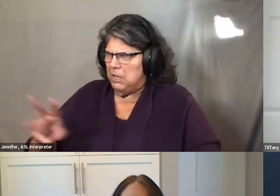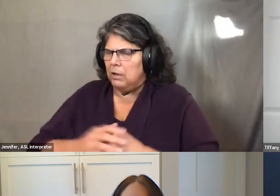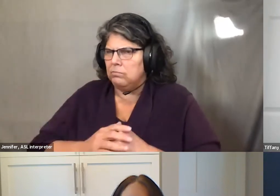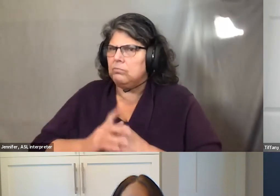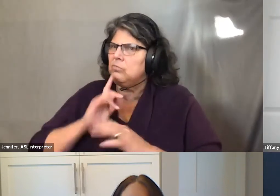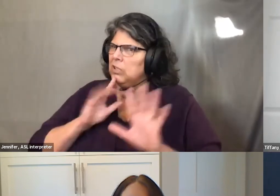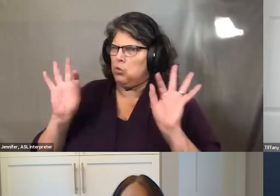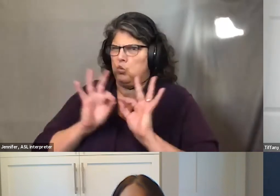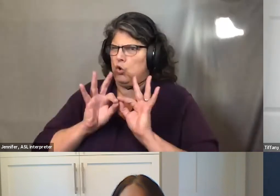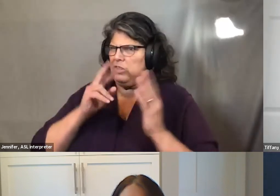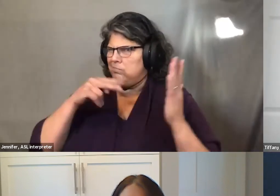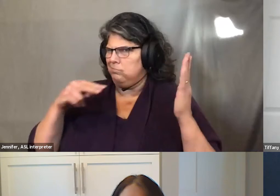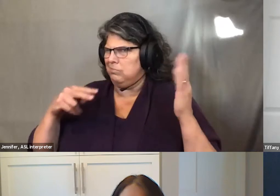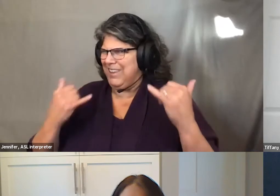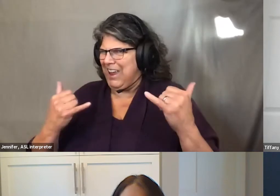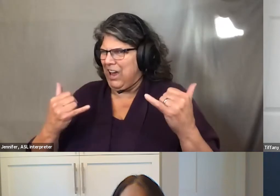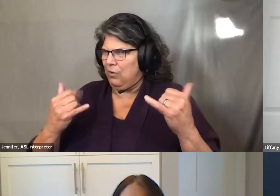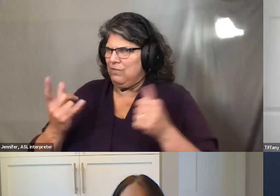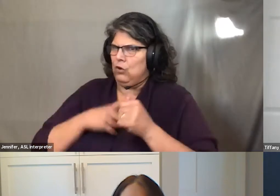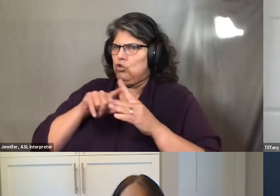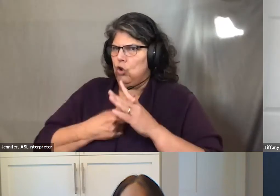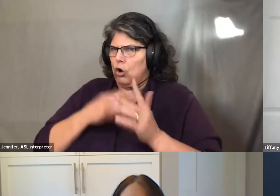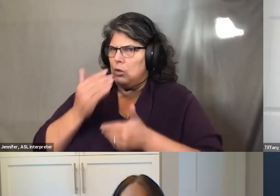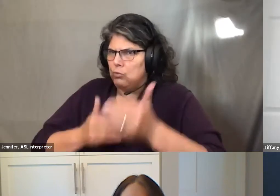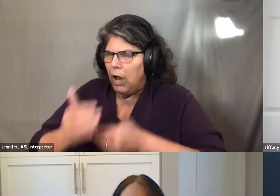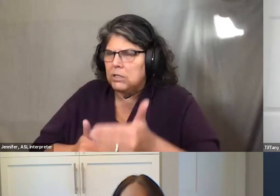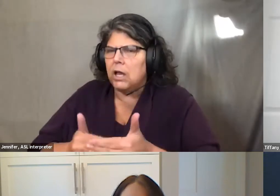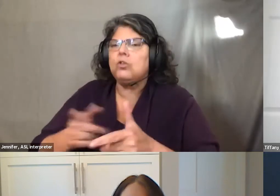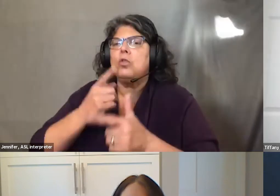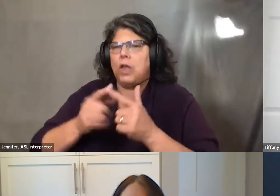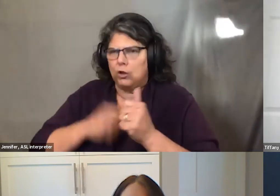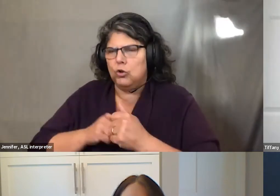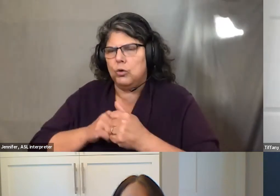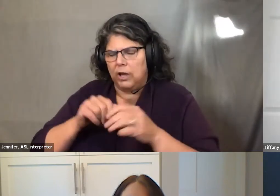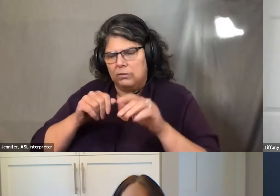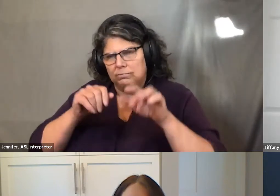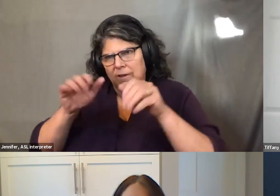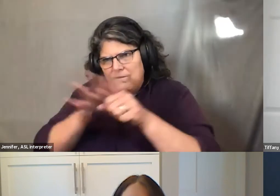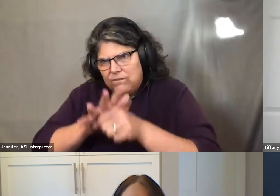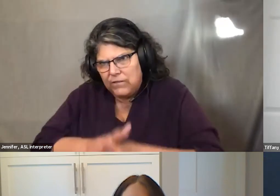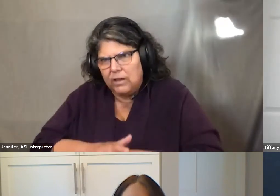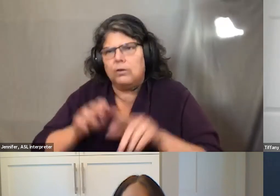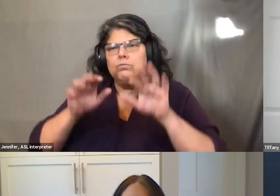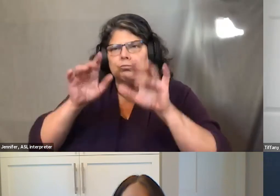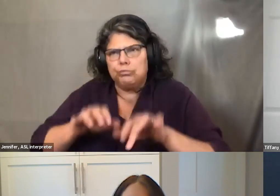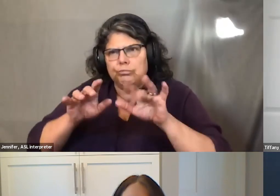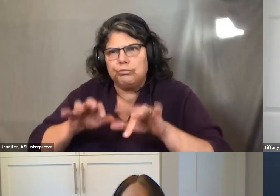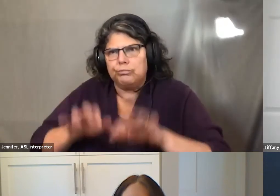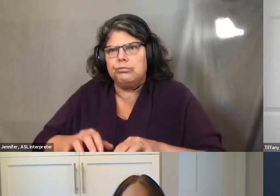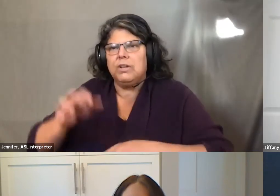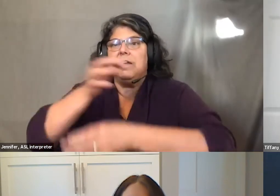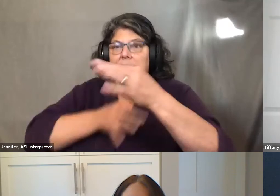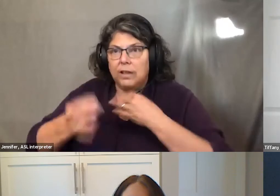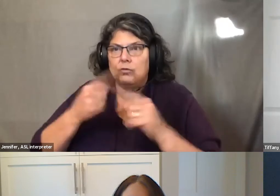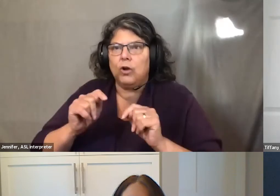it now when you're first starting the process, so you can kind of fill it in as you go instead of trying to find all the